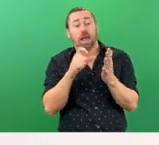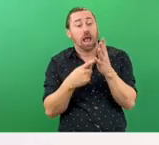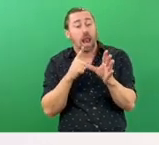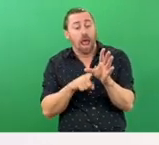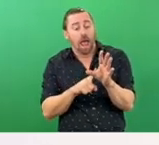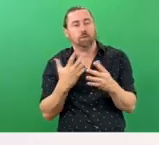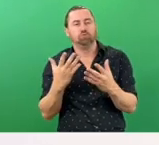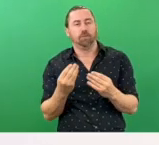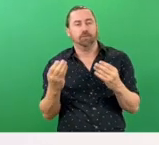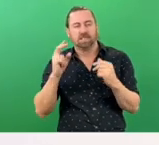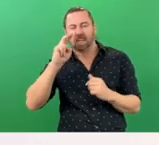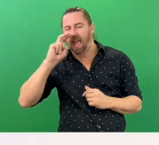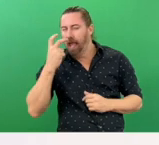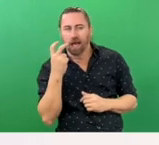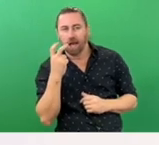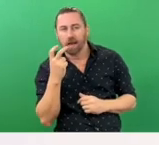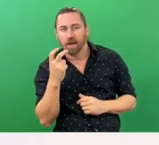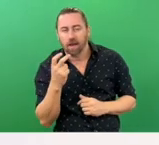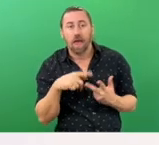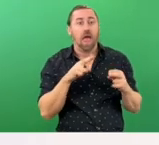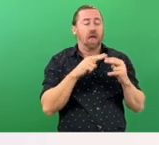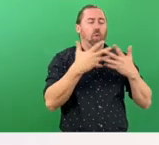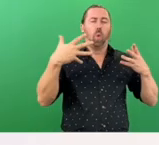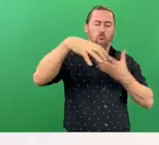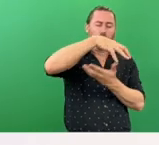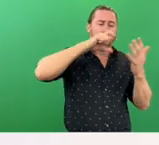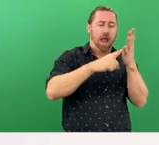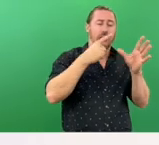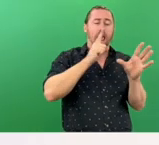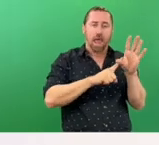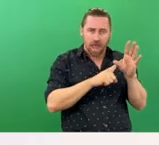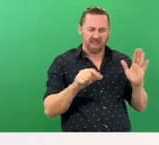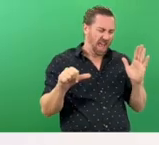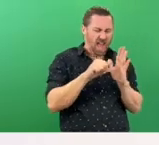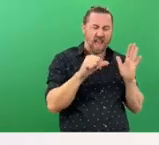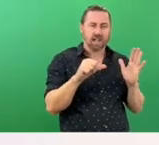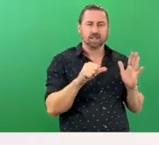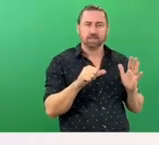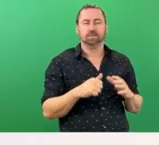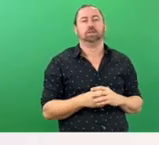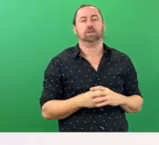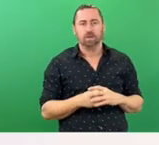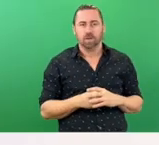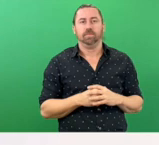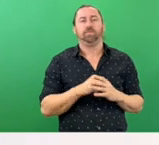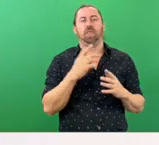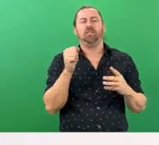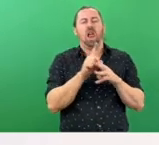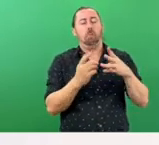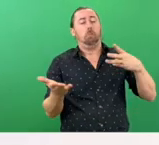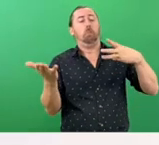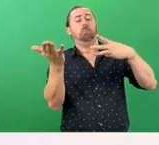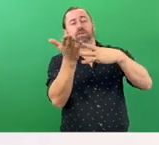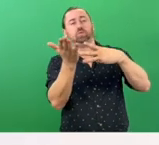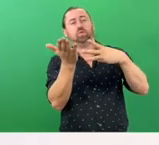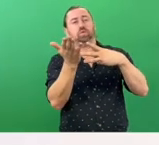clay in it, it's going to be soft and dark. If it's got a lot of clay mixed in with it, it's going to be hard. Right in the middle, the sort of